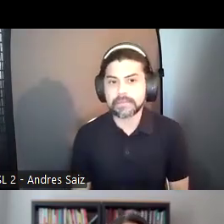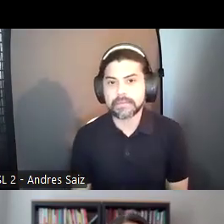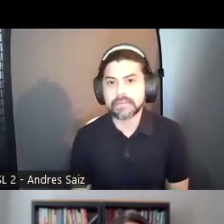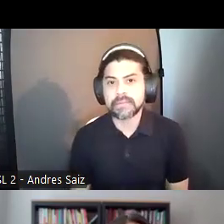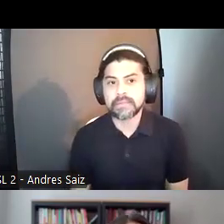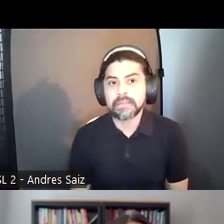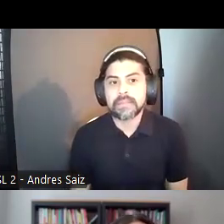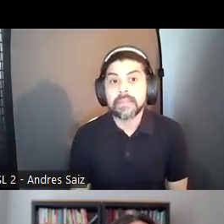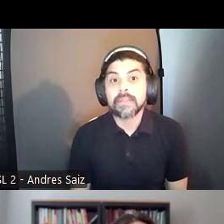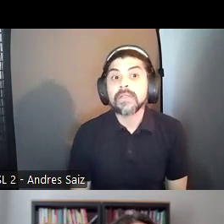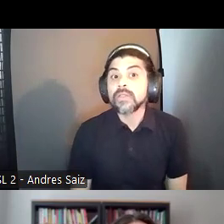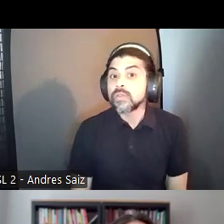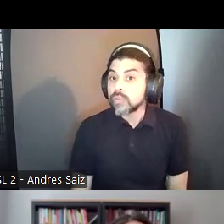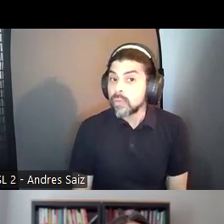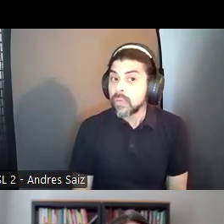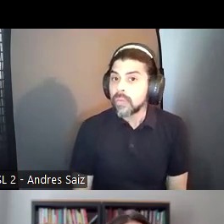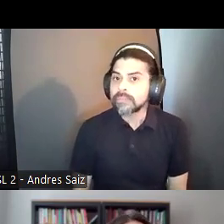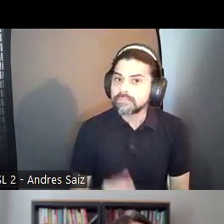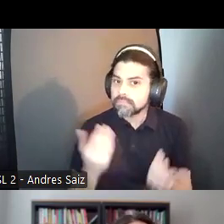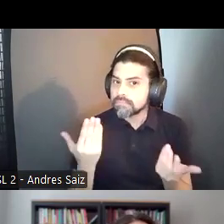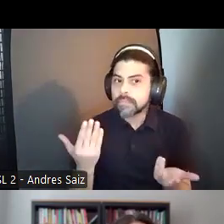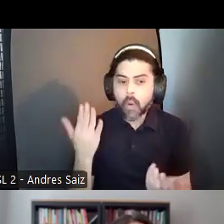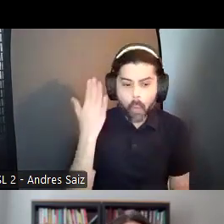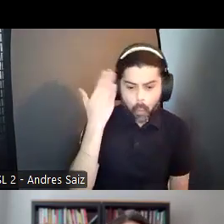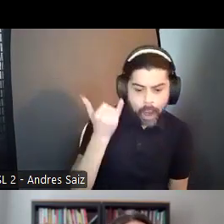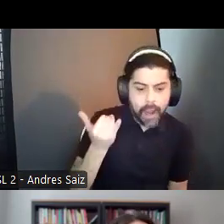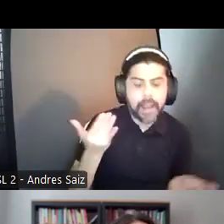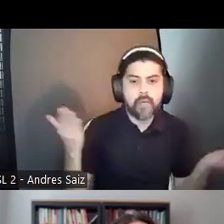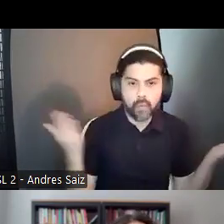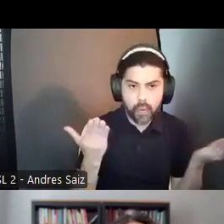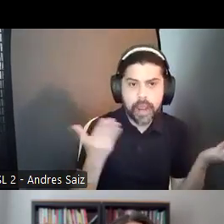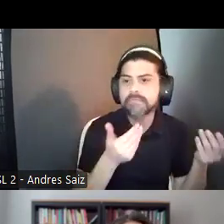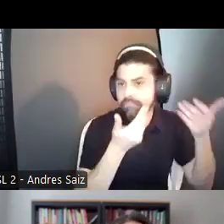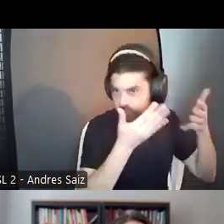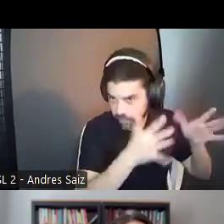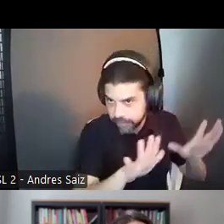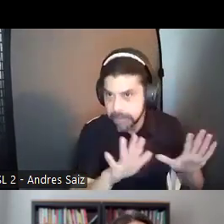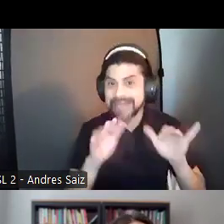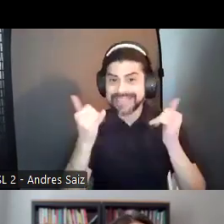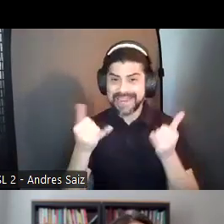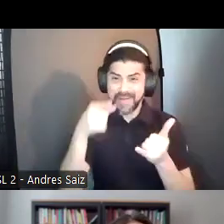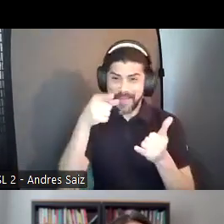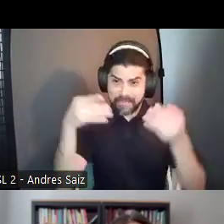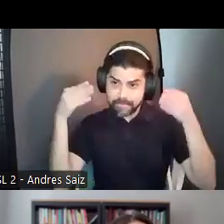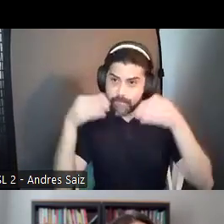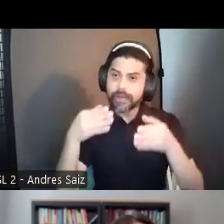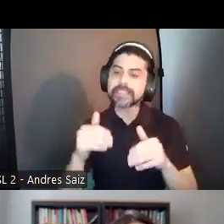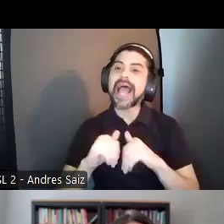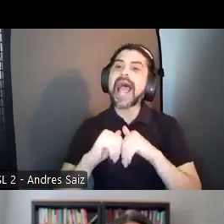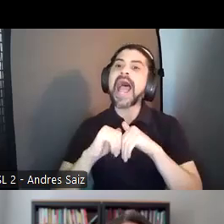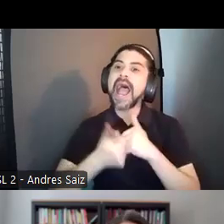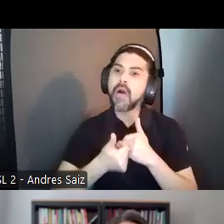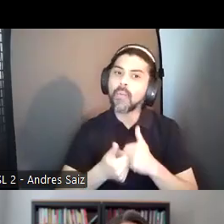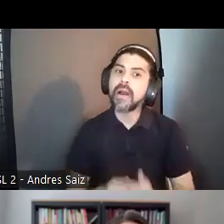So having covered the why and the what, this slide starts to get at the how. So for each of the 6 elements from the